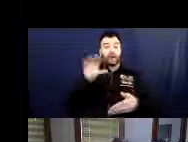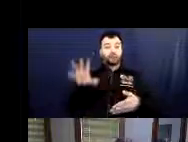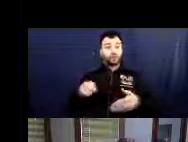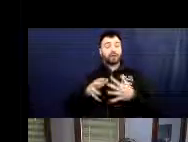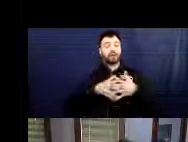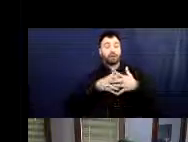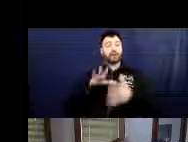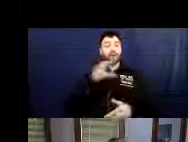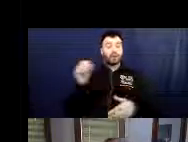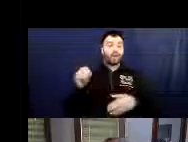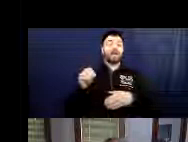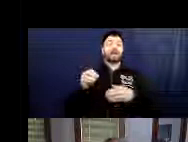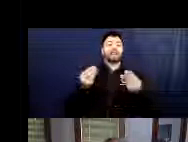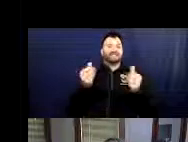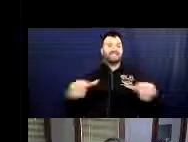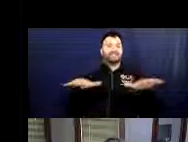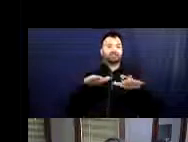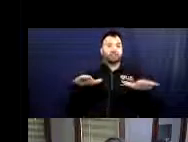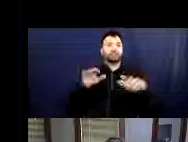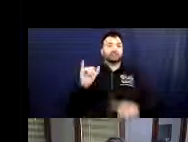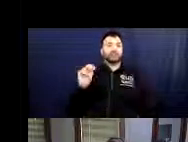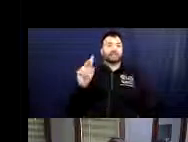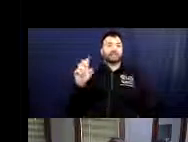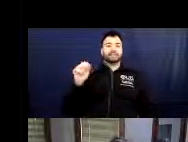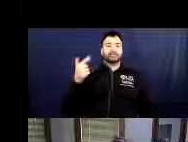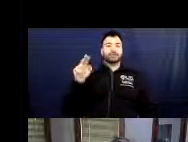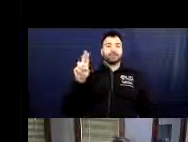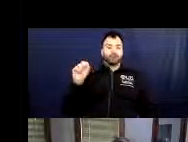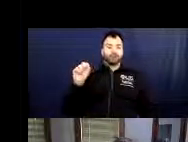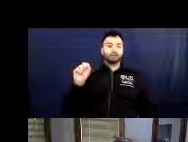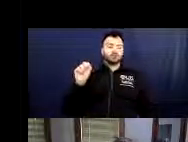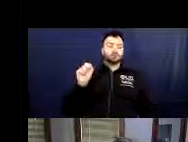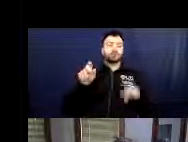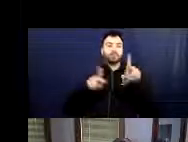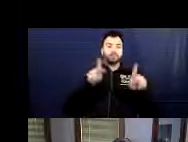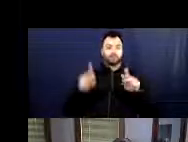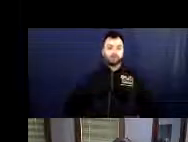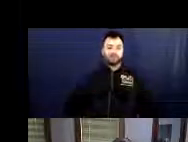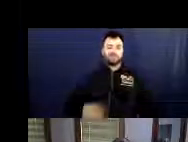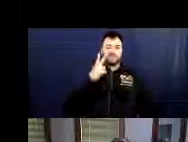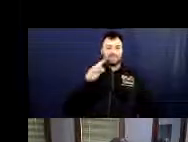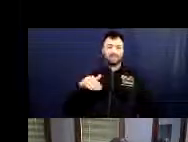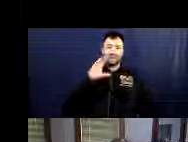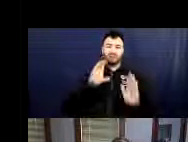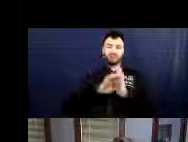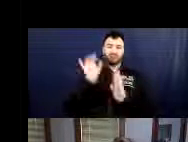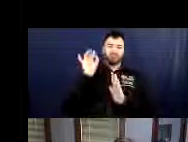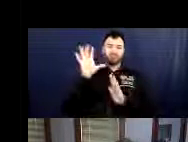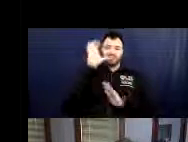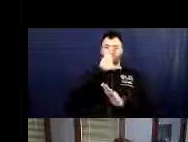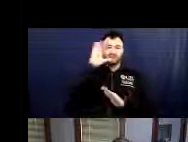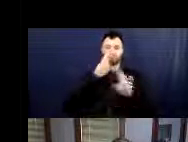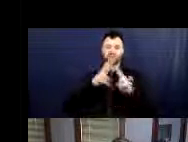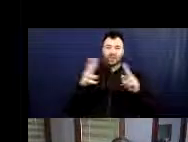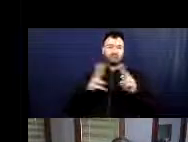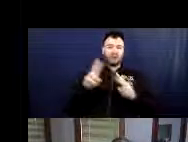of that cartoon actually is one of the kinder cartoons. There are some cartoons that are really horrible and just horribly racist,